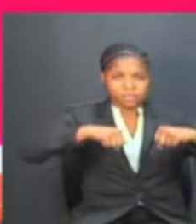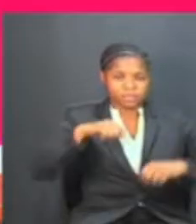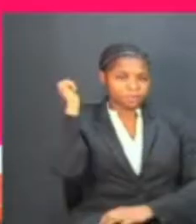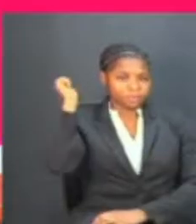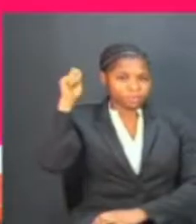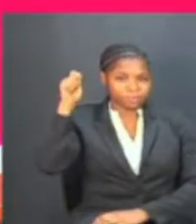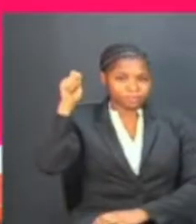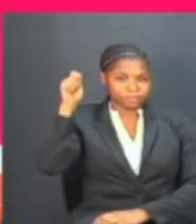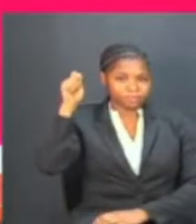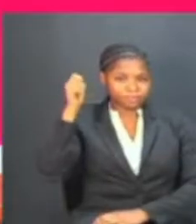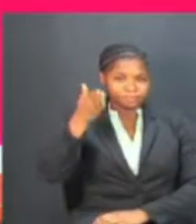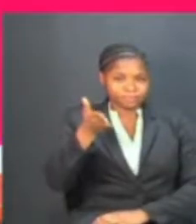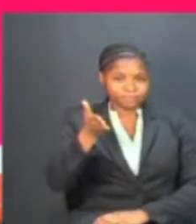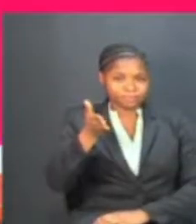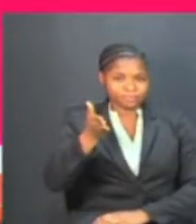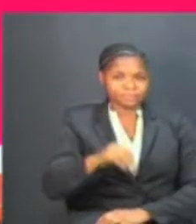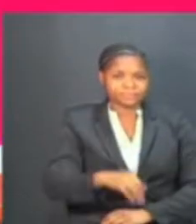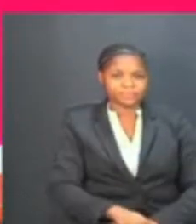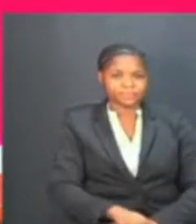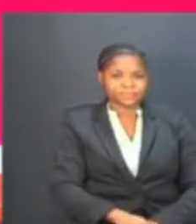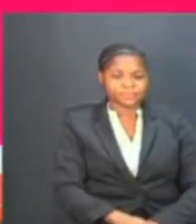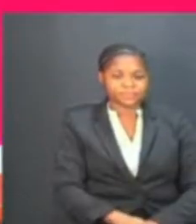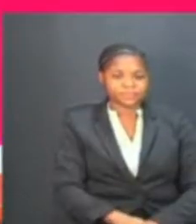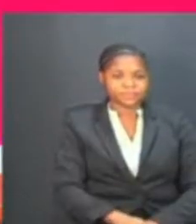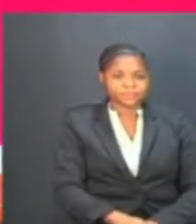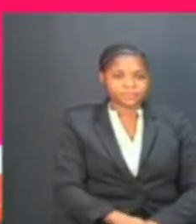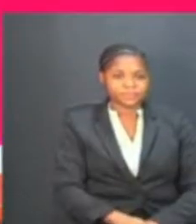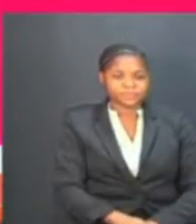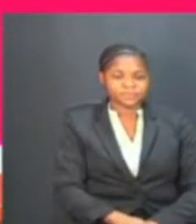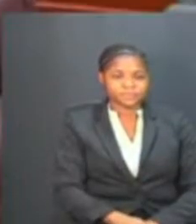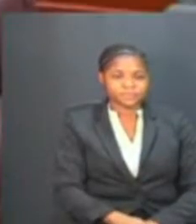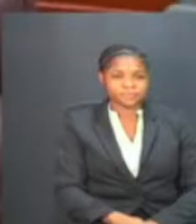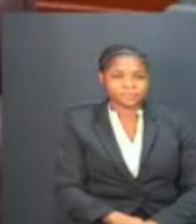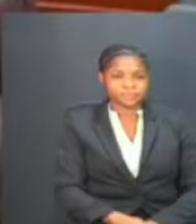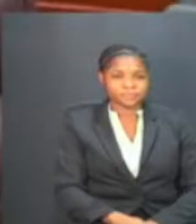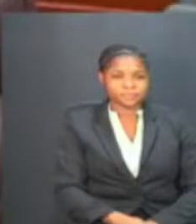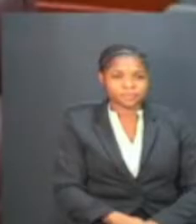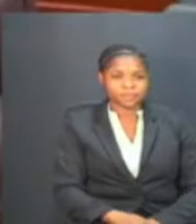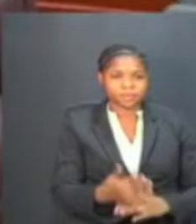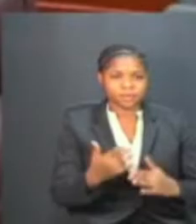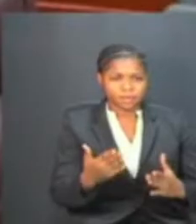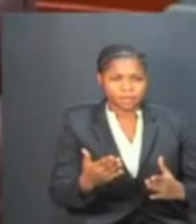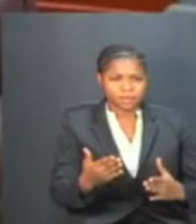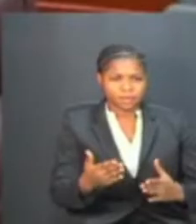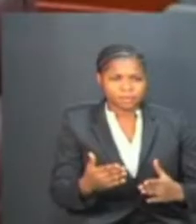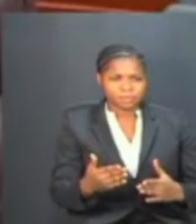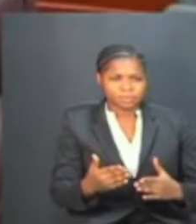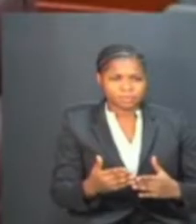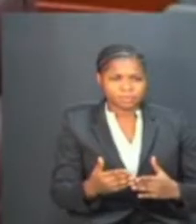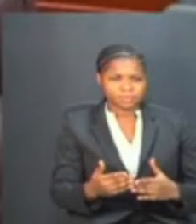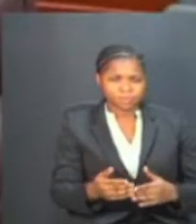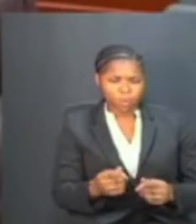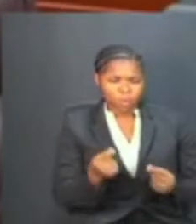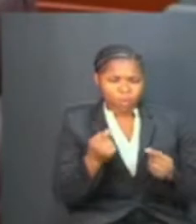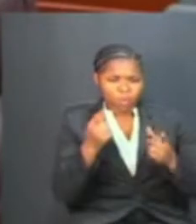Whip, Mr. Speaker, why are you on your feet? The content of speech of a member